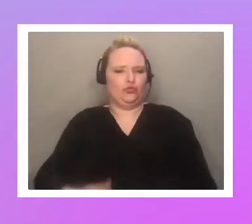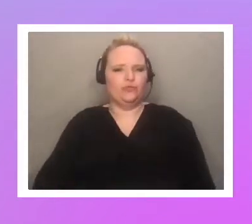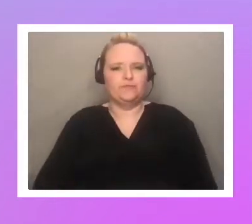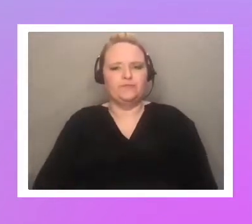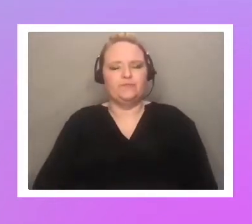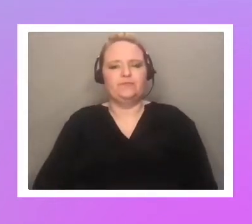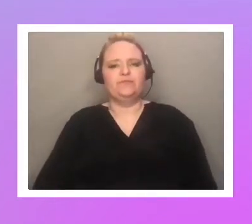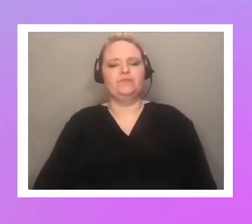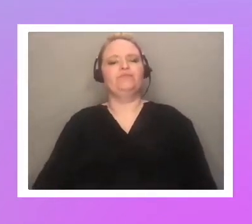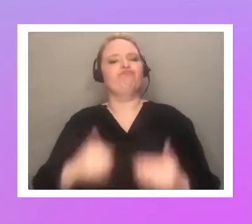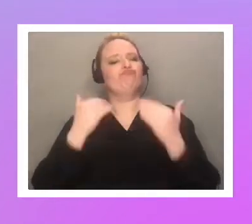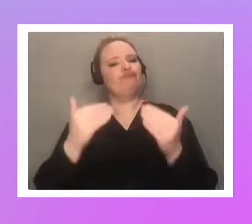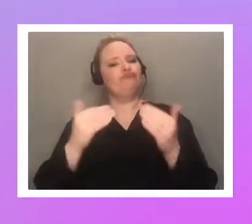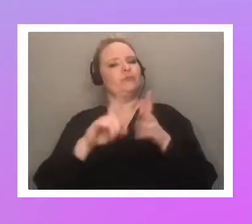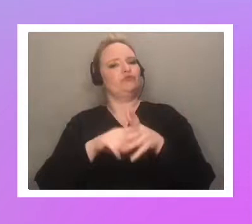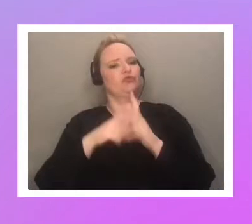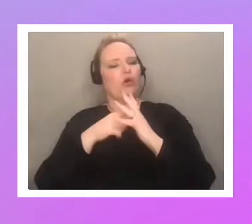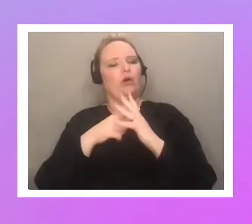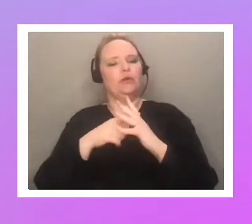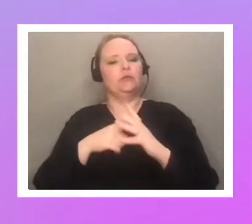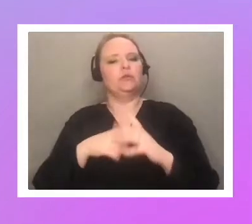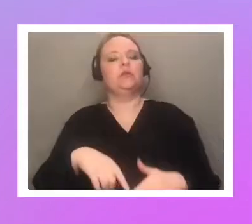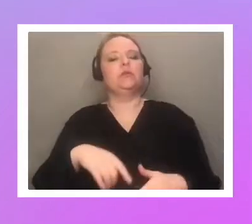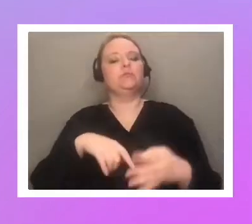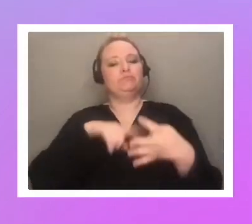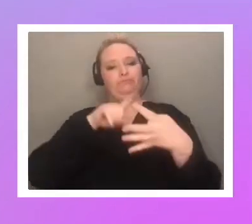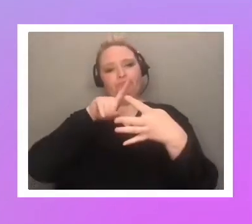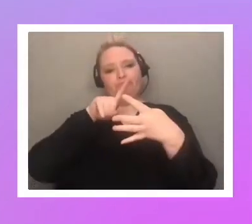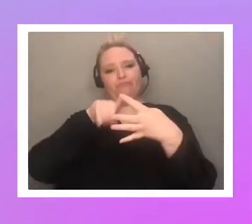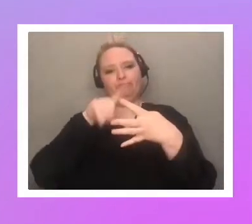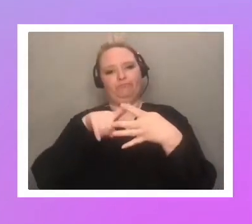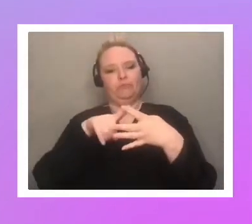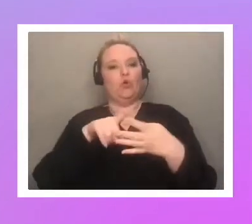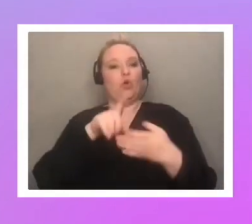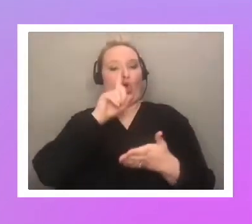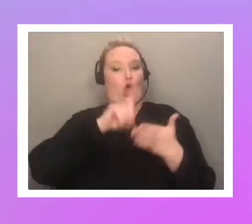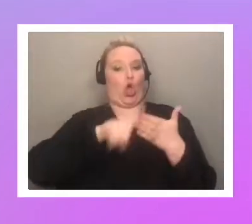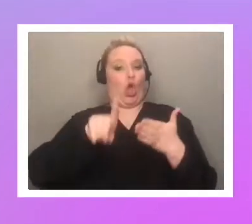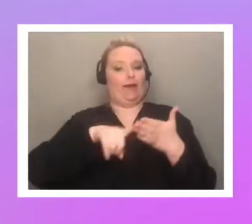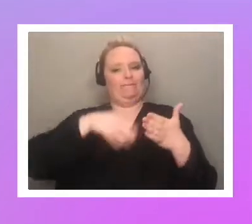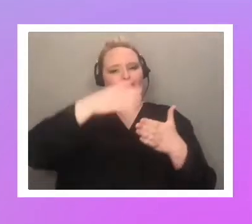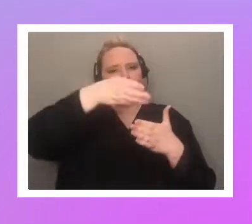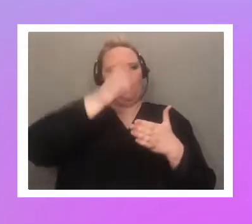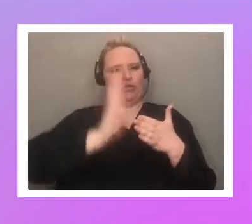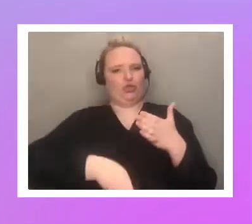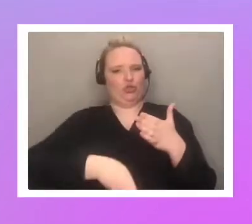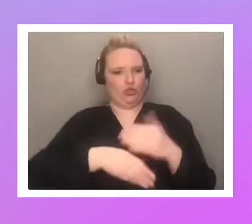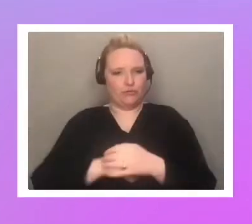So let's get started. Part 1, end of the audit.